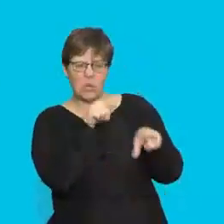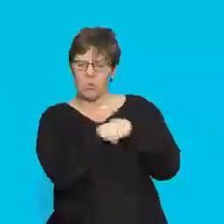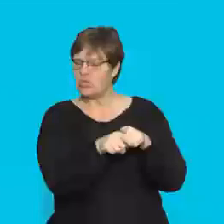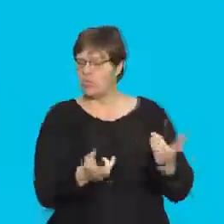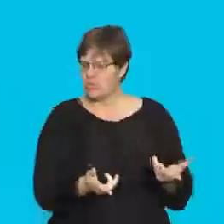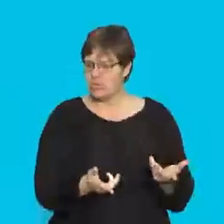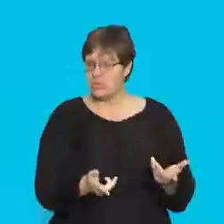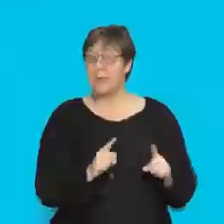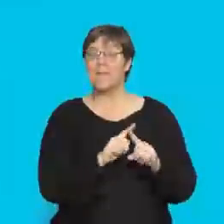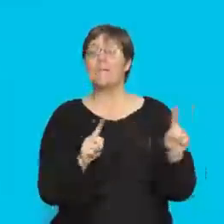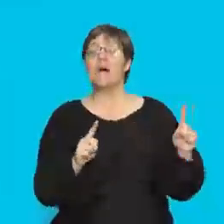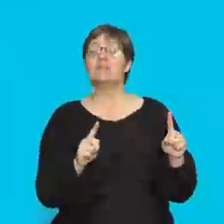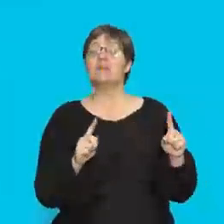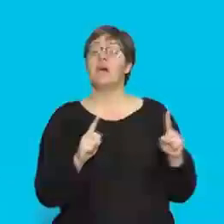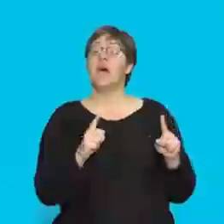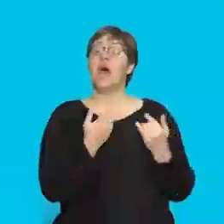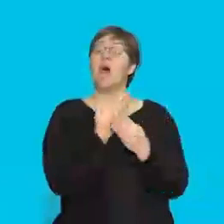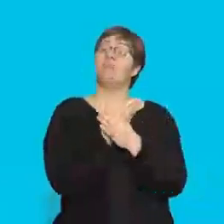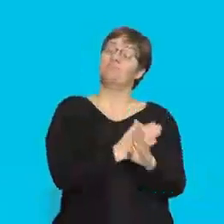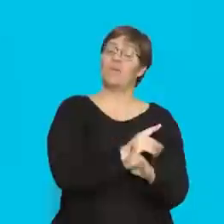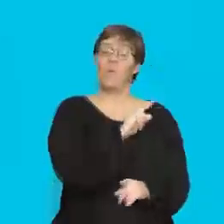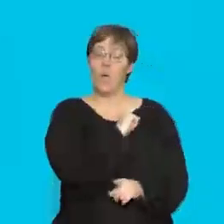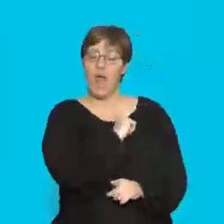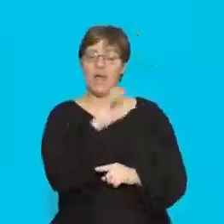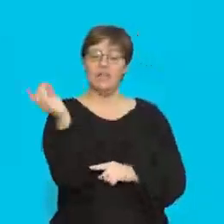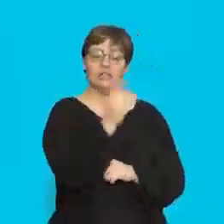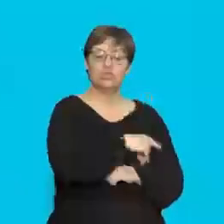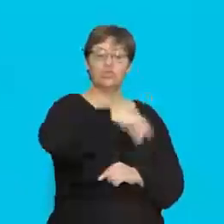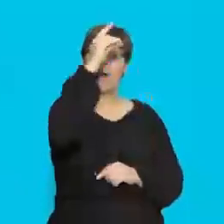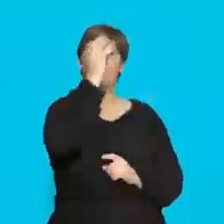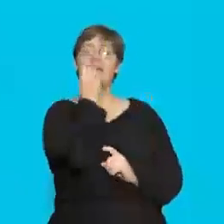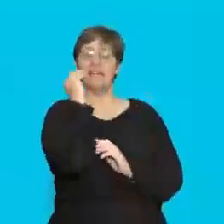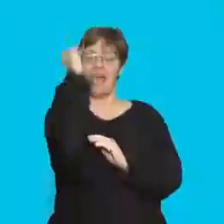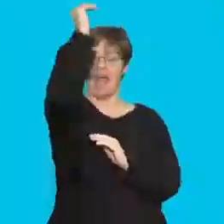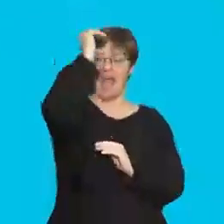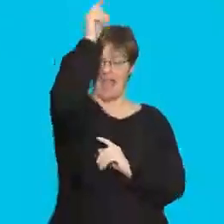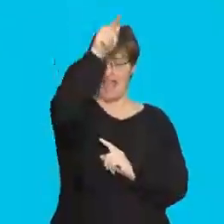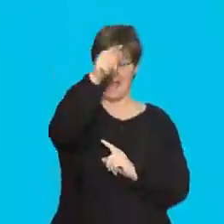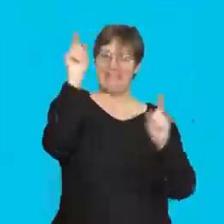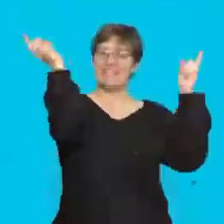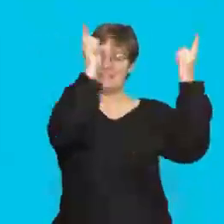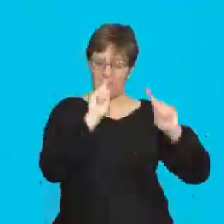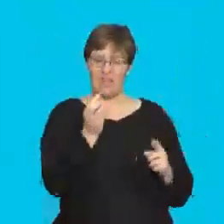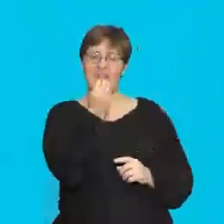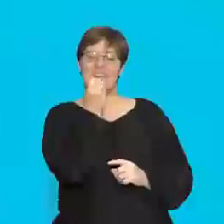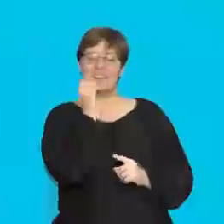competition. But competition is avoided because they